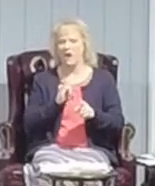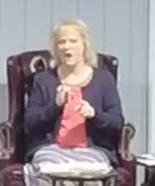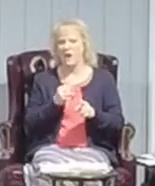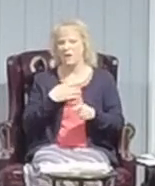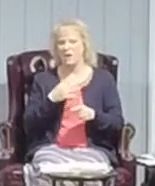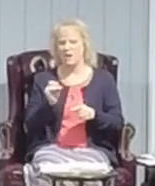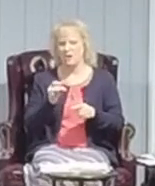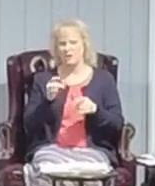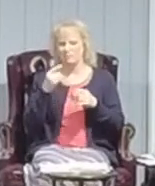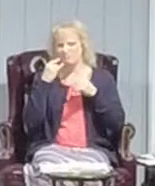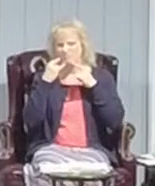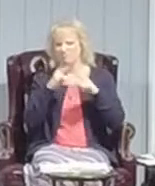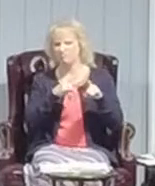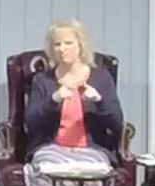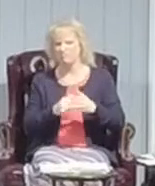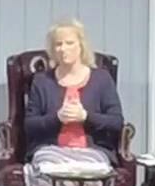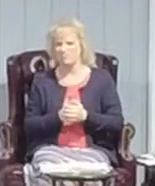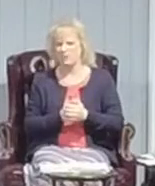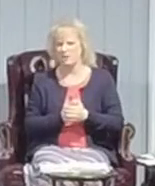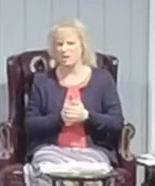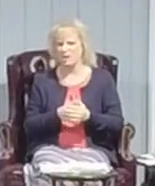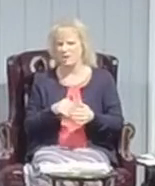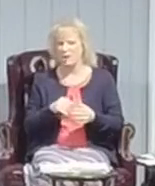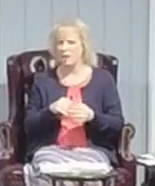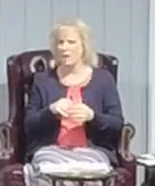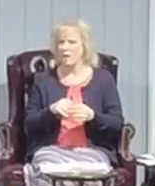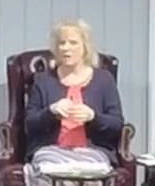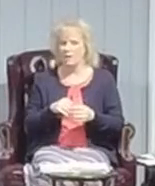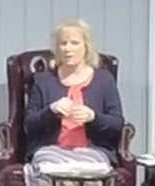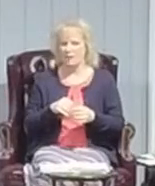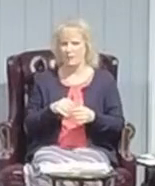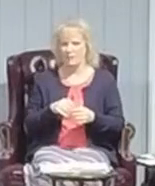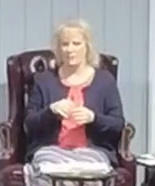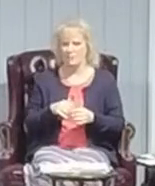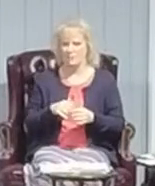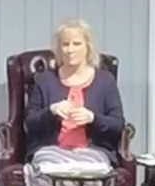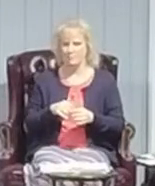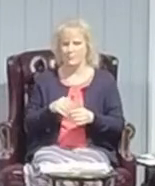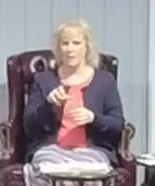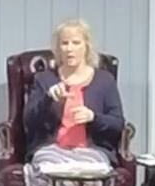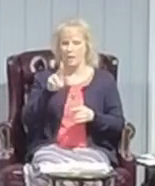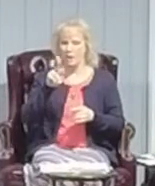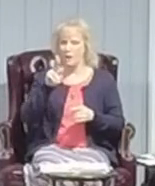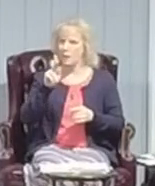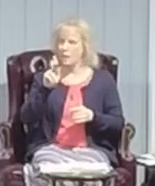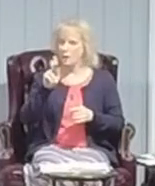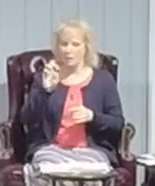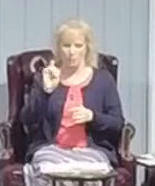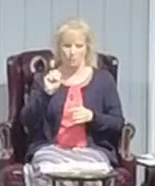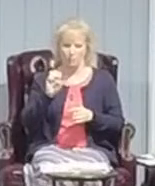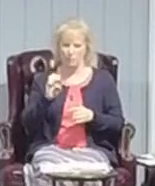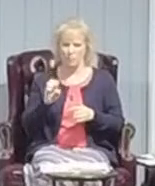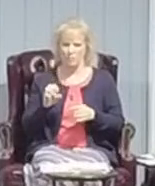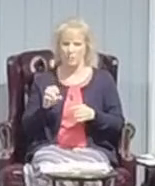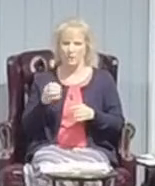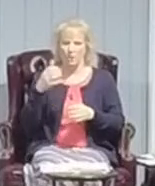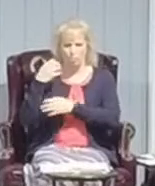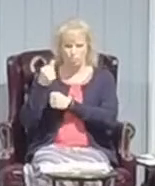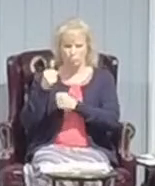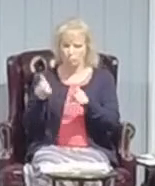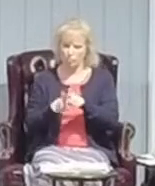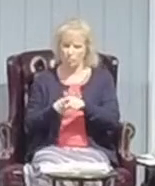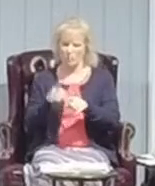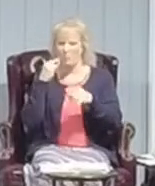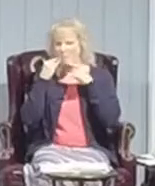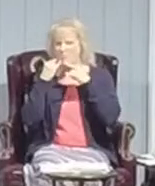It's just not something I naturally am disposed to. They mocked him. In Luke 23, 36, the soldiers also mocked him,